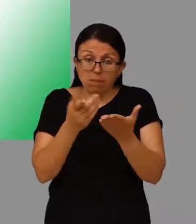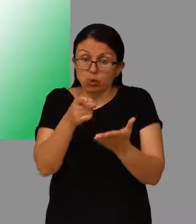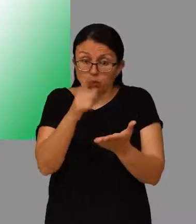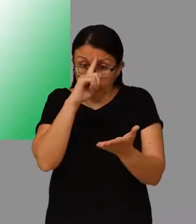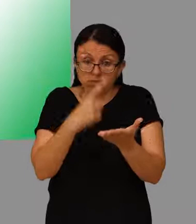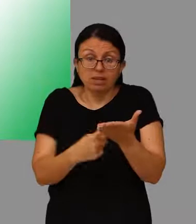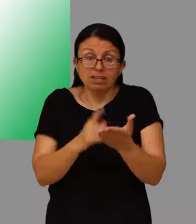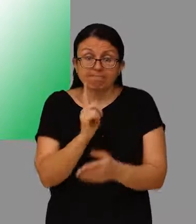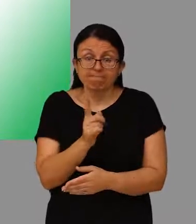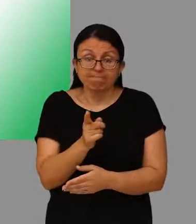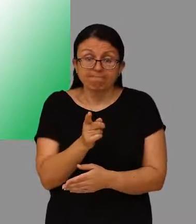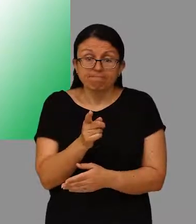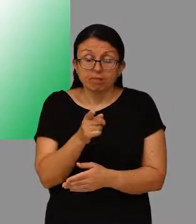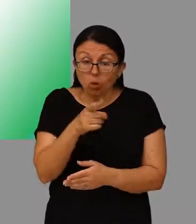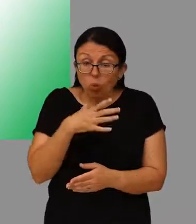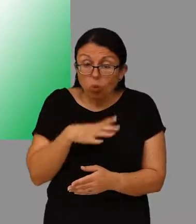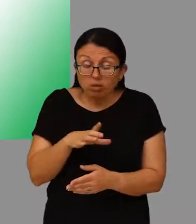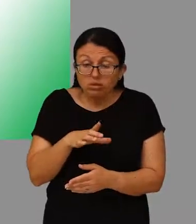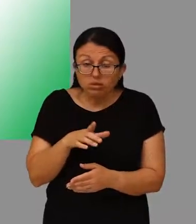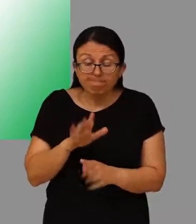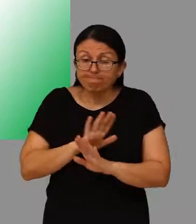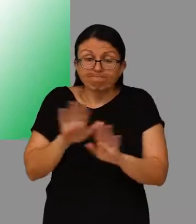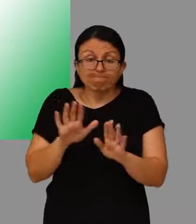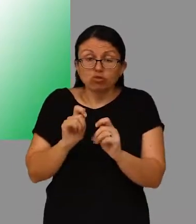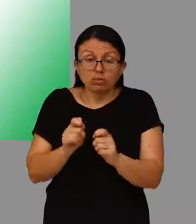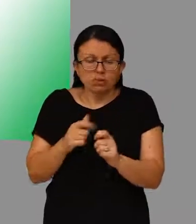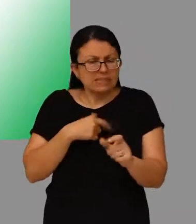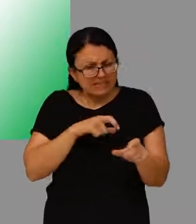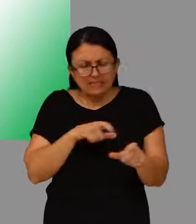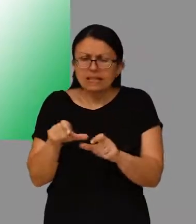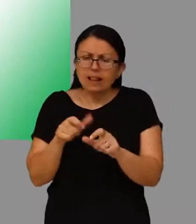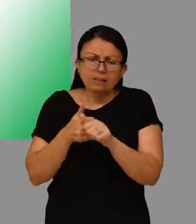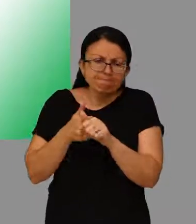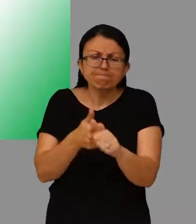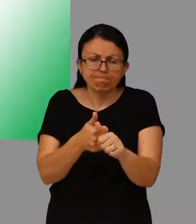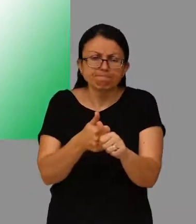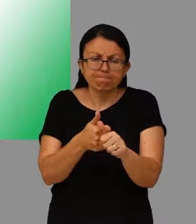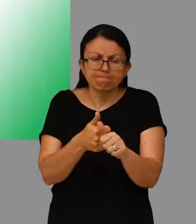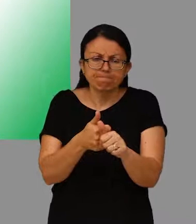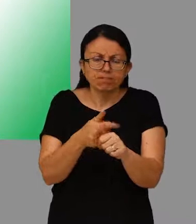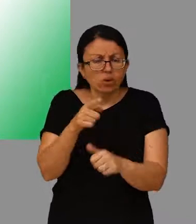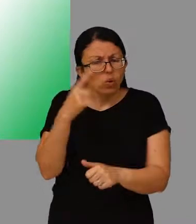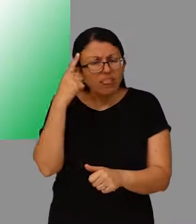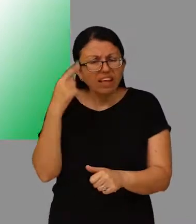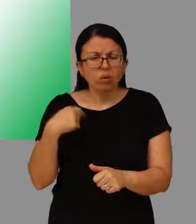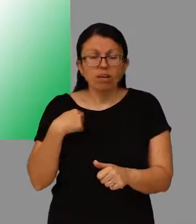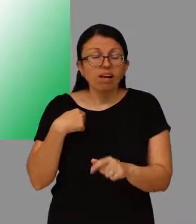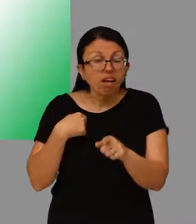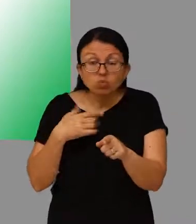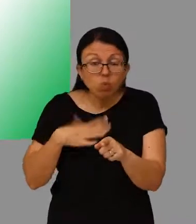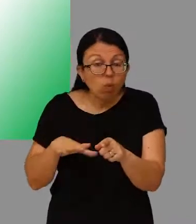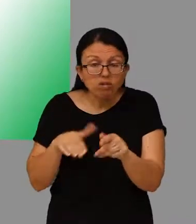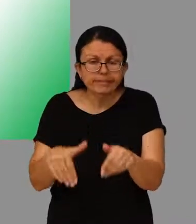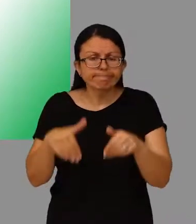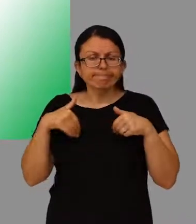entirely down to you. If you want to go that route, we will still support you. Don't think for one moment that we will